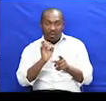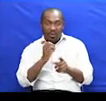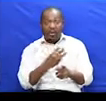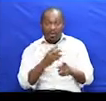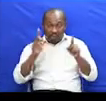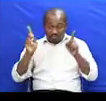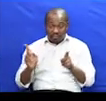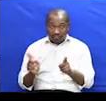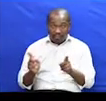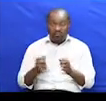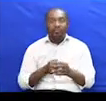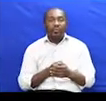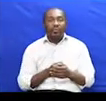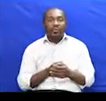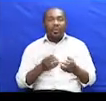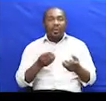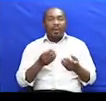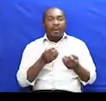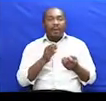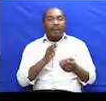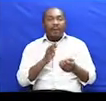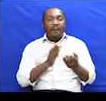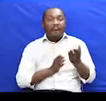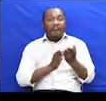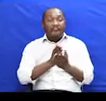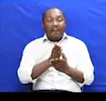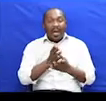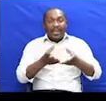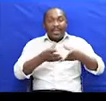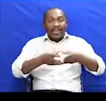X2CO3 by dissolving